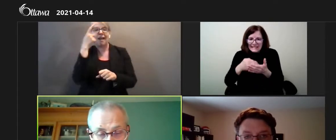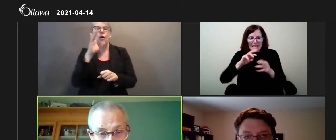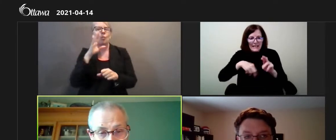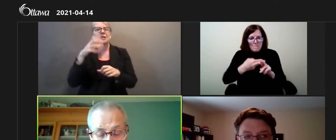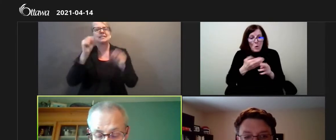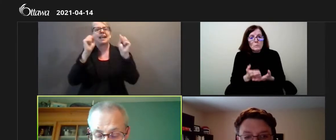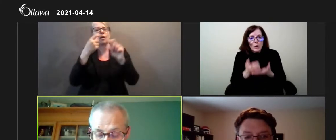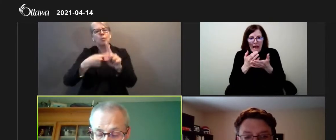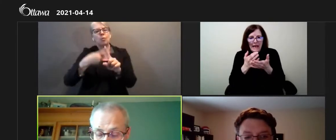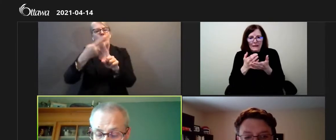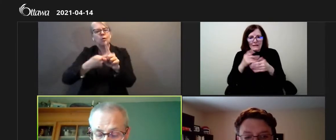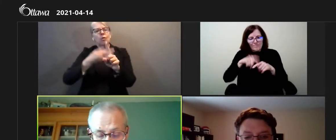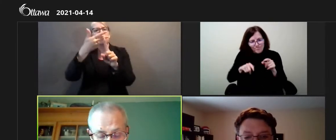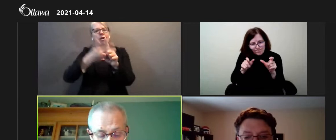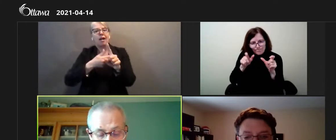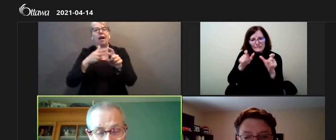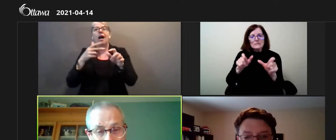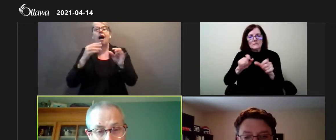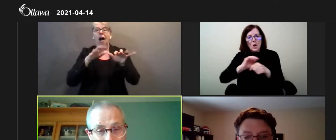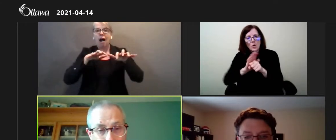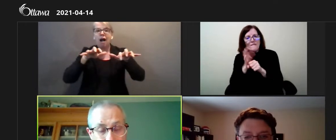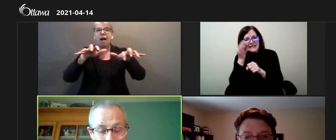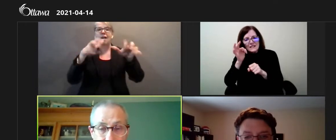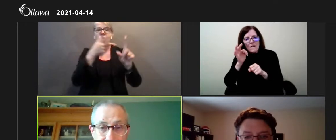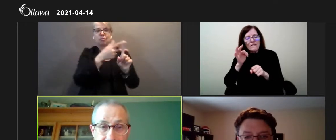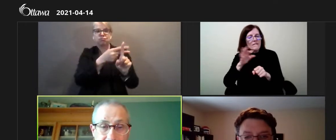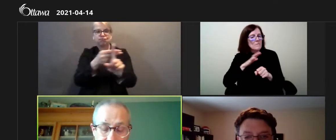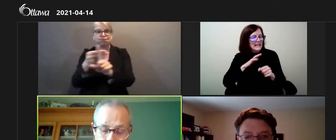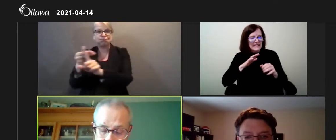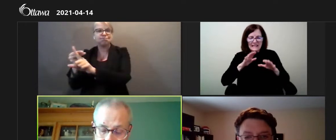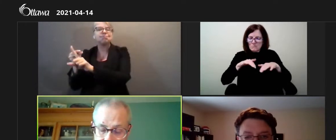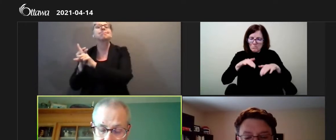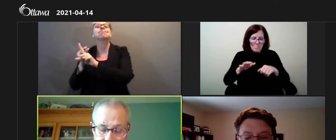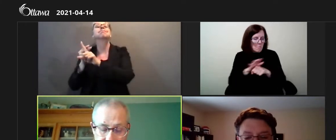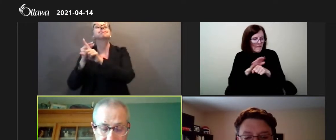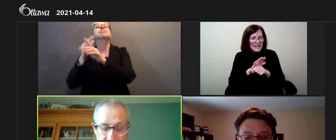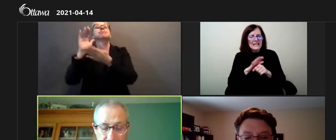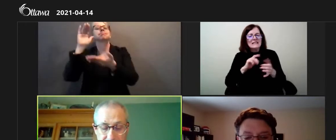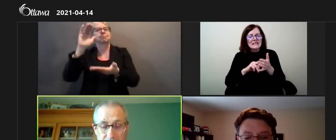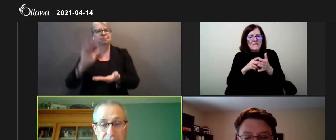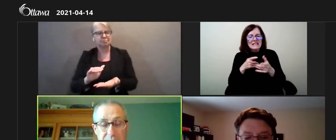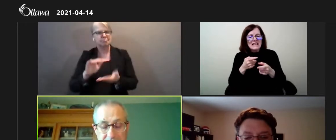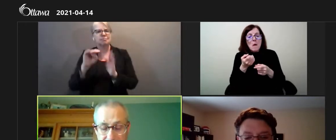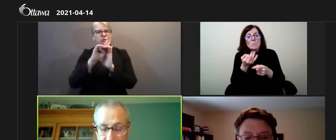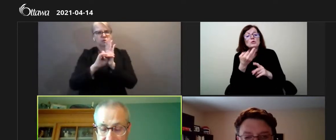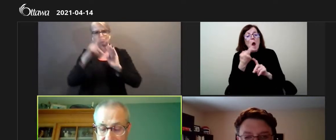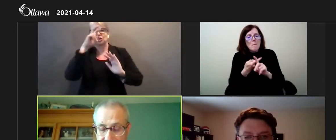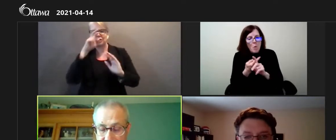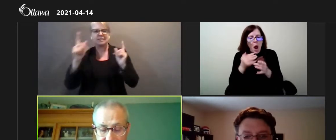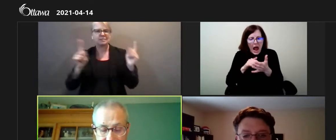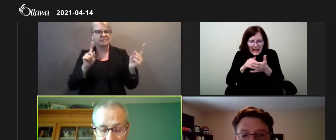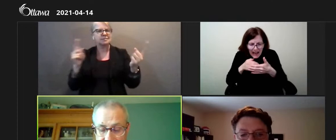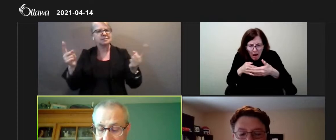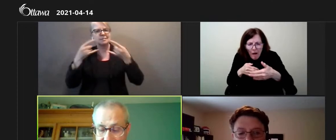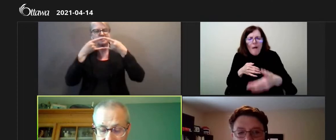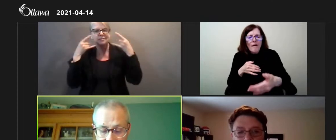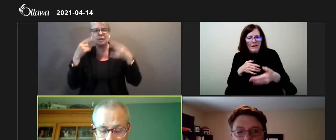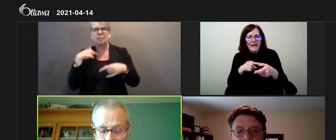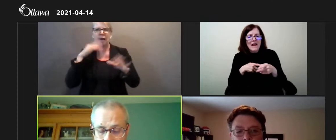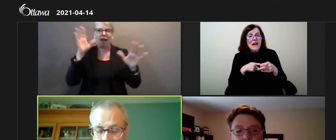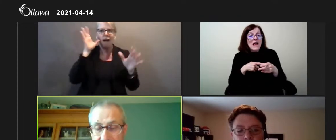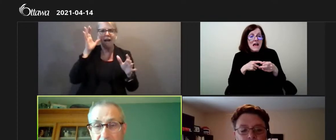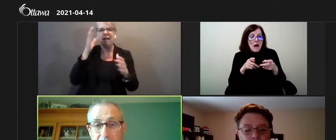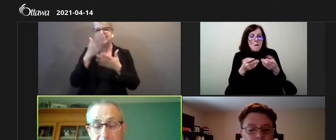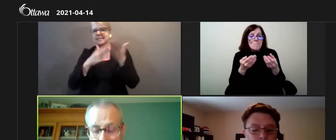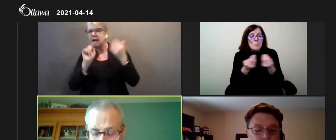of the population is vaccinated for it to be safe to relax public health measures. I've heard from several residents and I've seen discussions